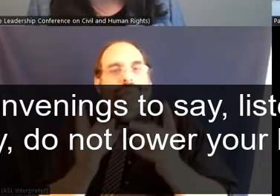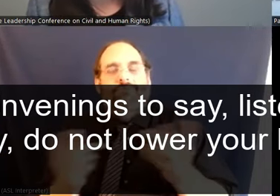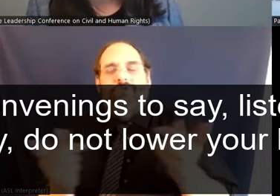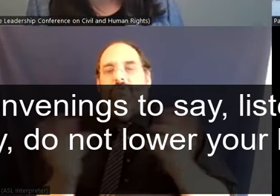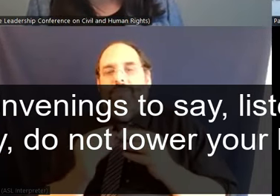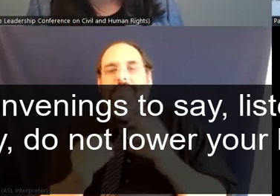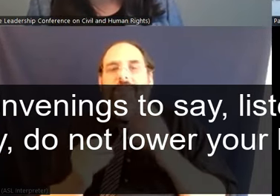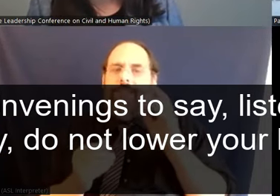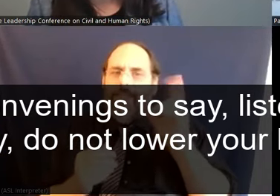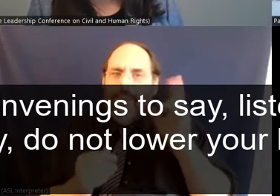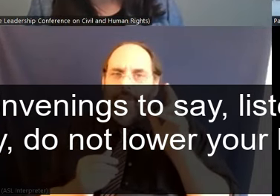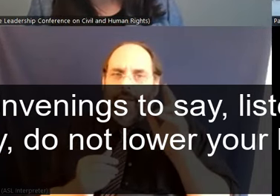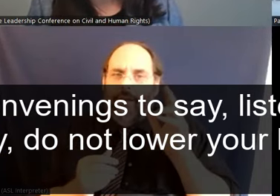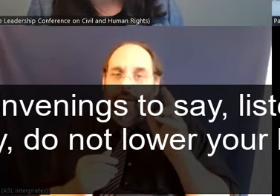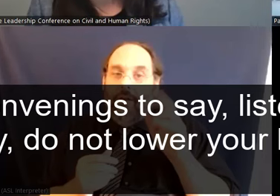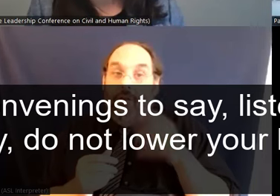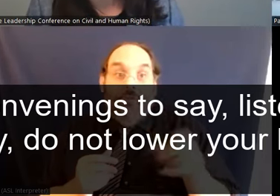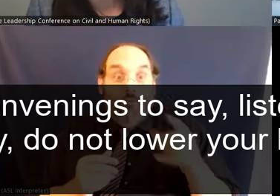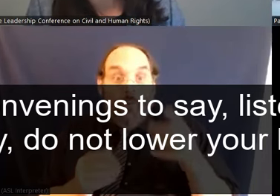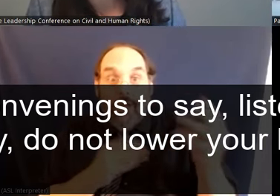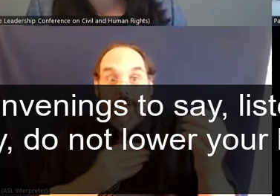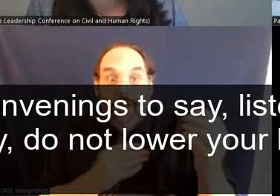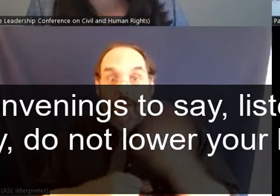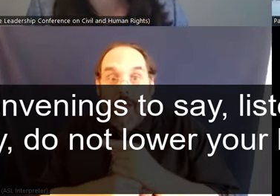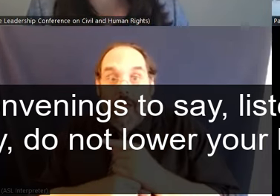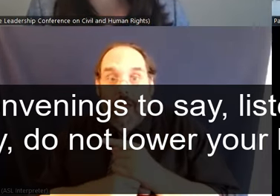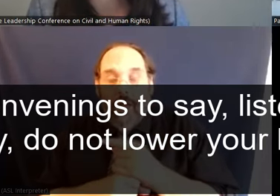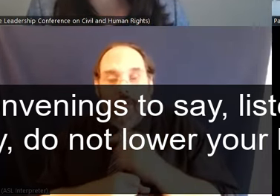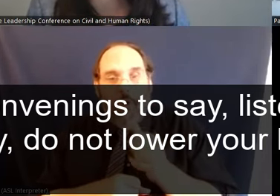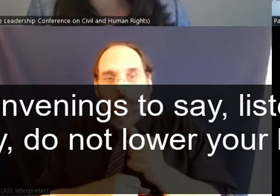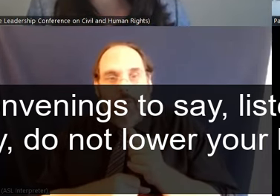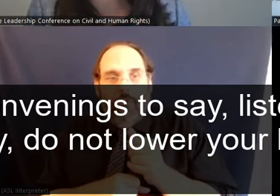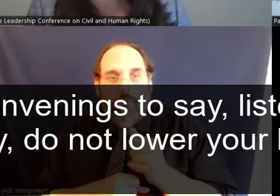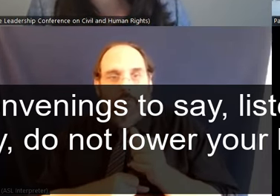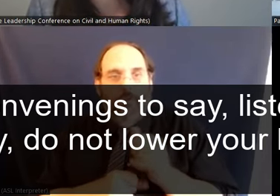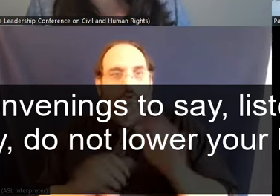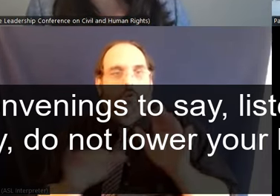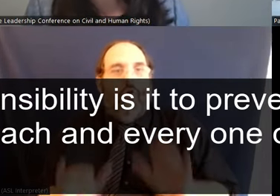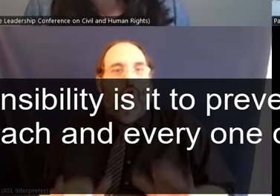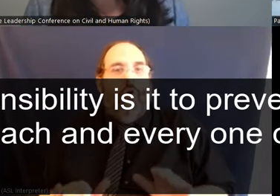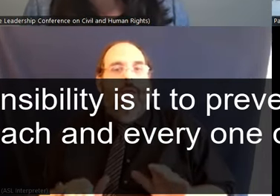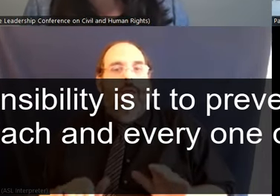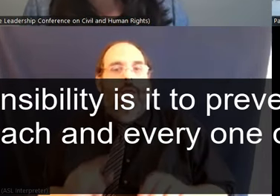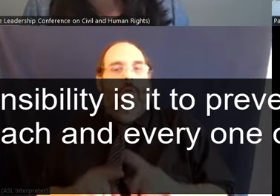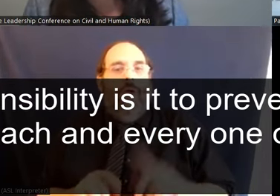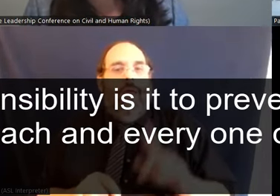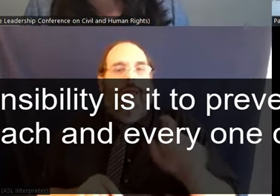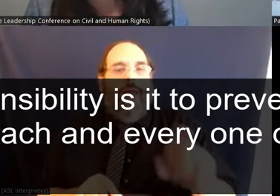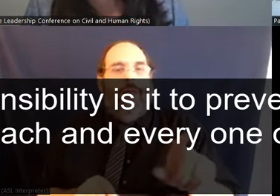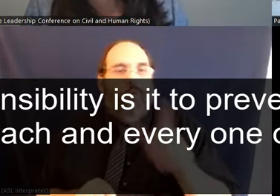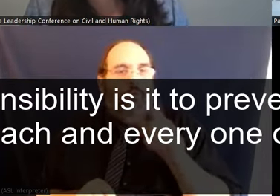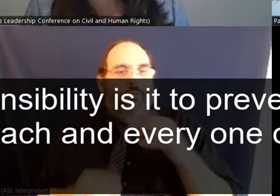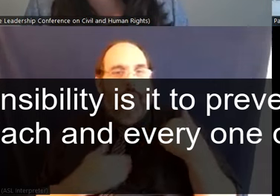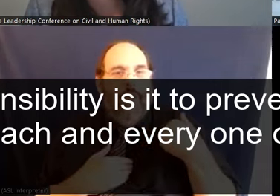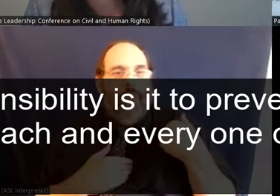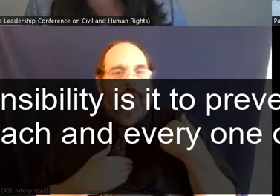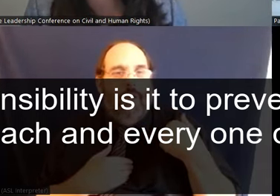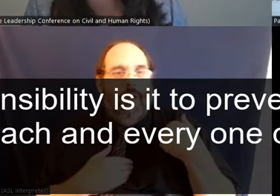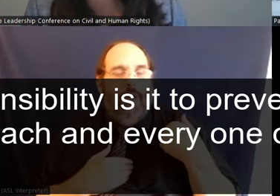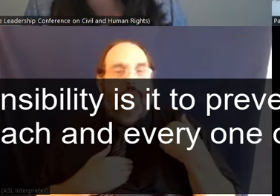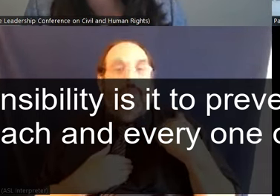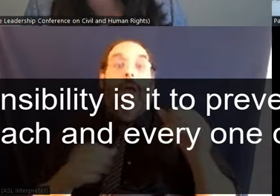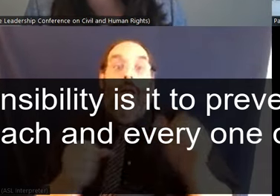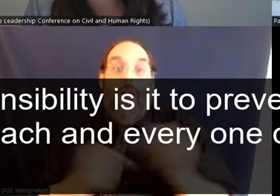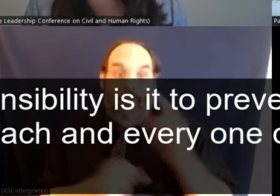say, listen, as you all leave today, do not lower your hand when asked whose responsibility is it to prevent